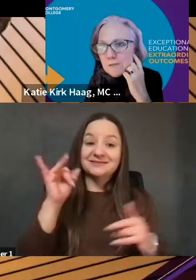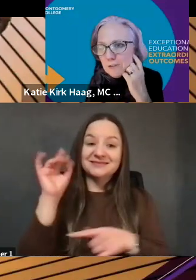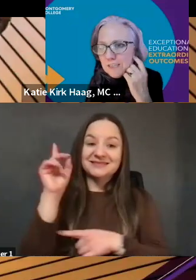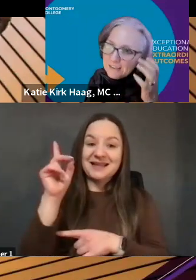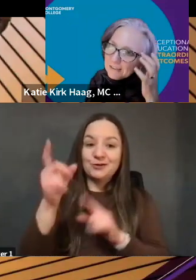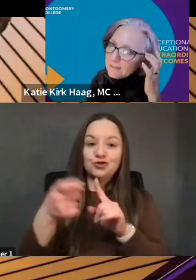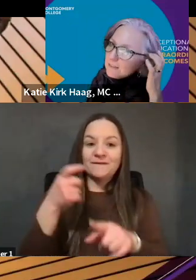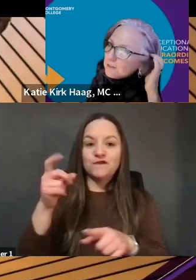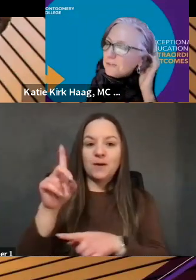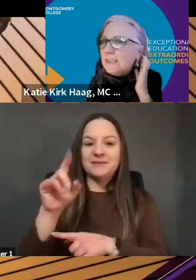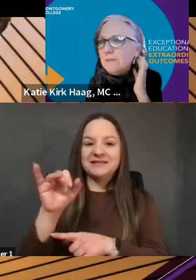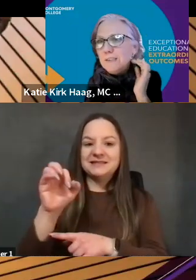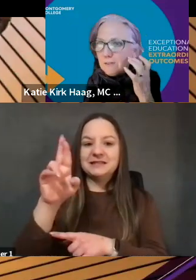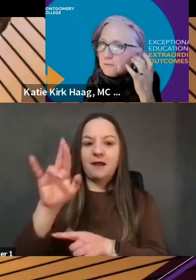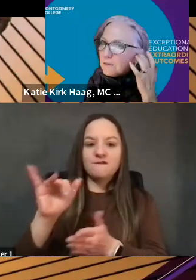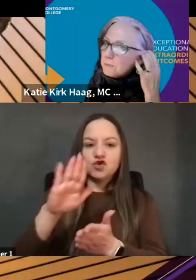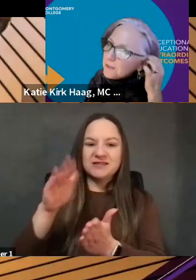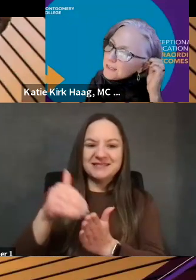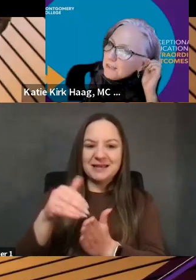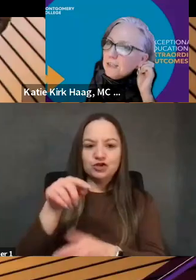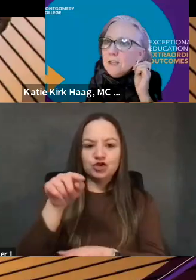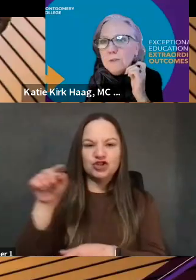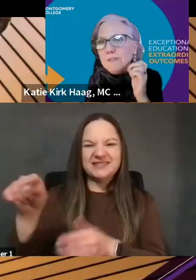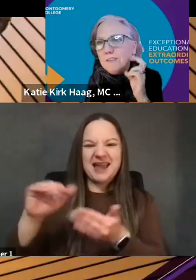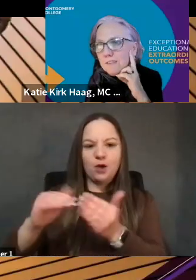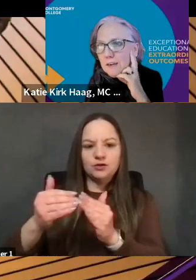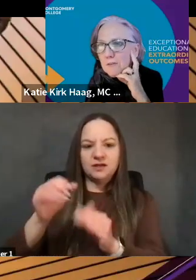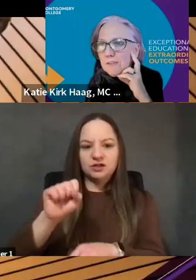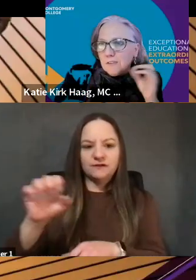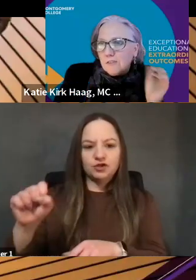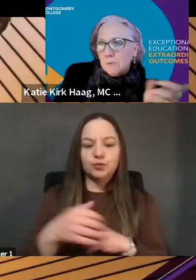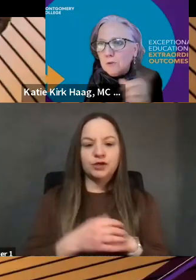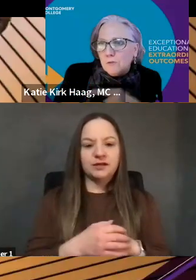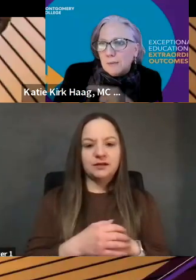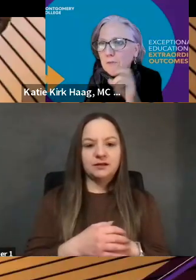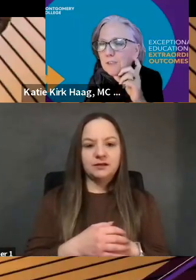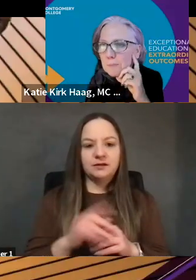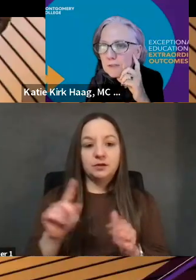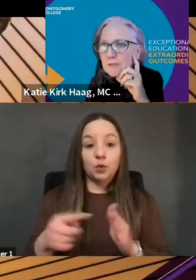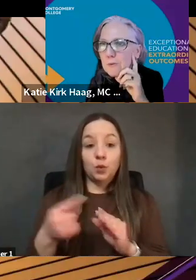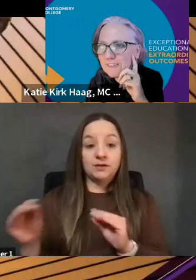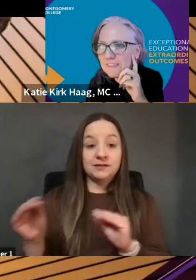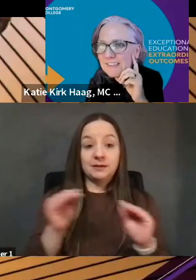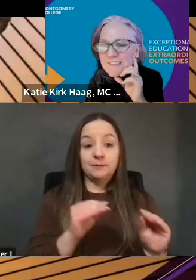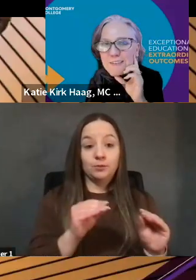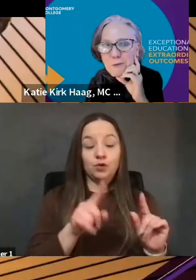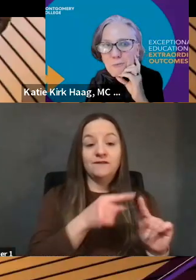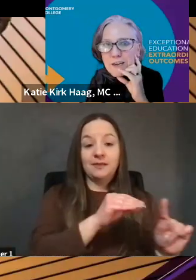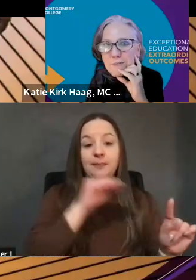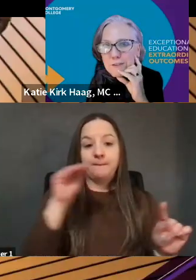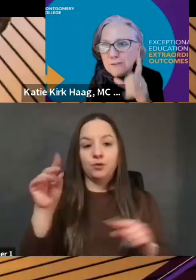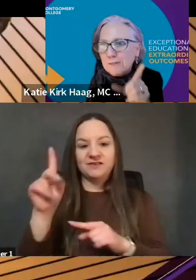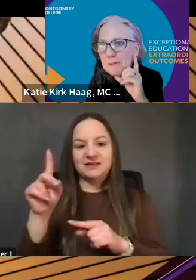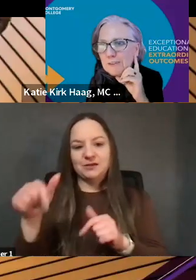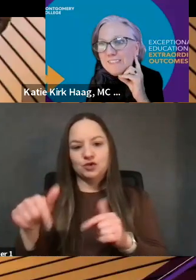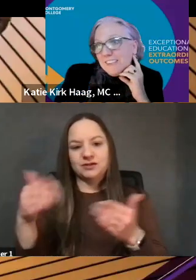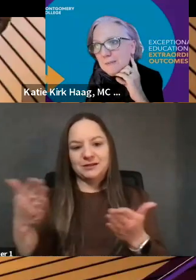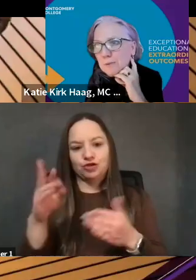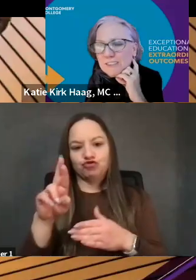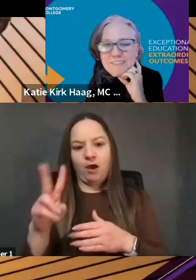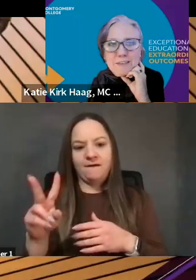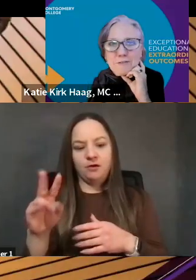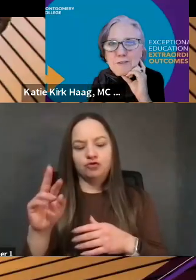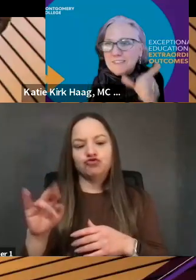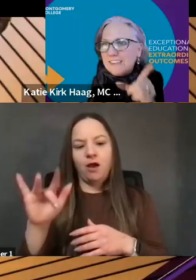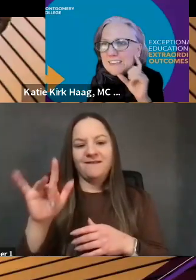the Discovery Center in downtown Silver Spring. Once the Discovery Center moved, they moved it up here to our Science Center at Rockville. So